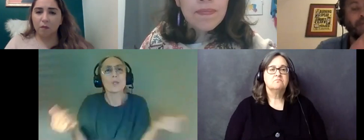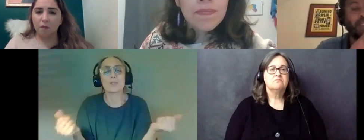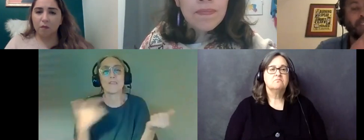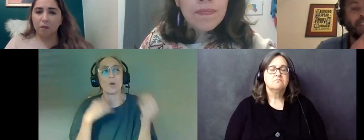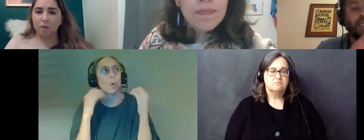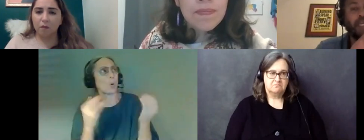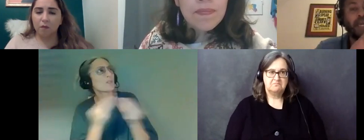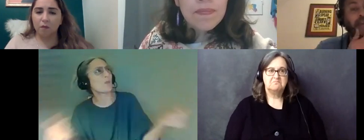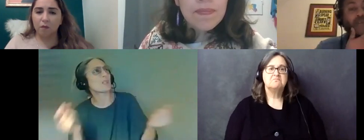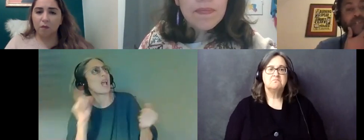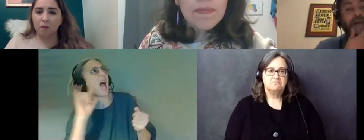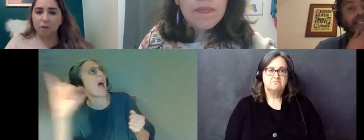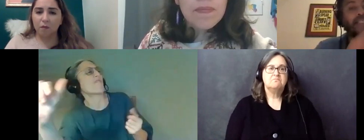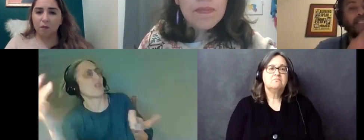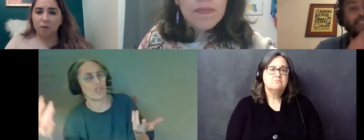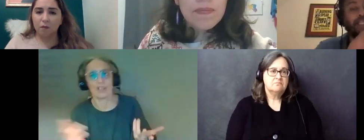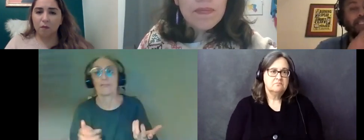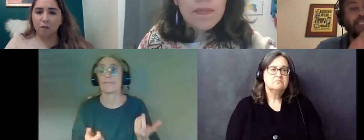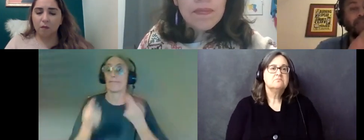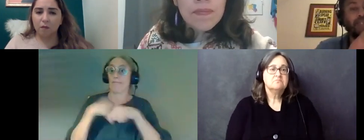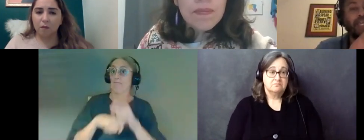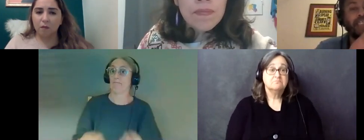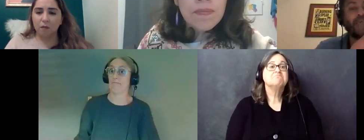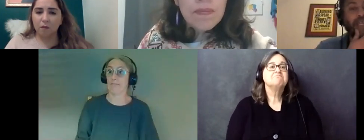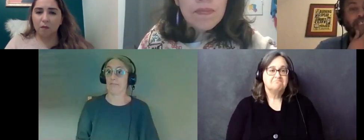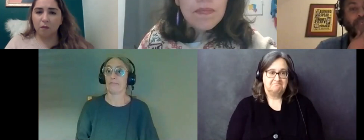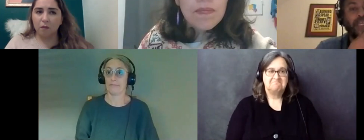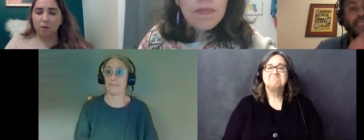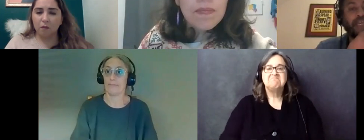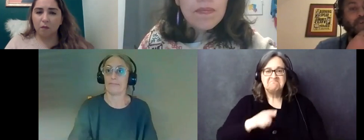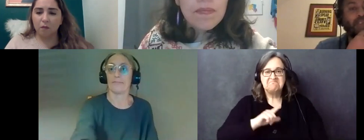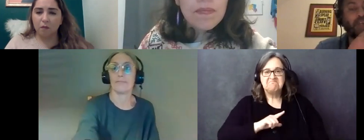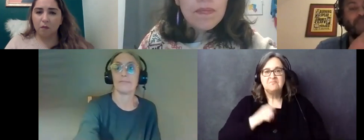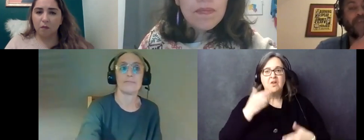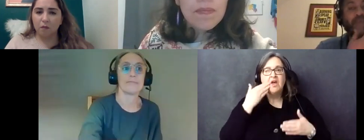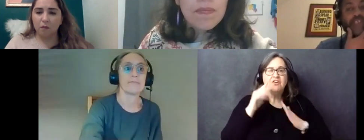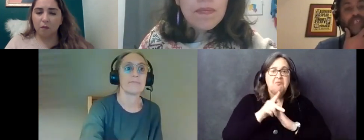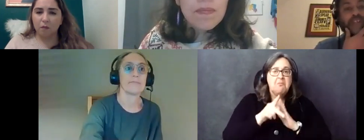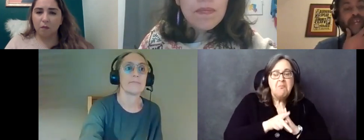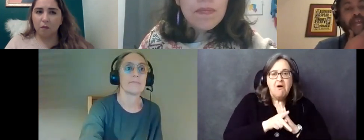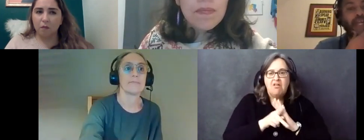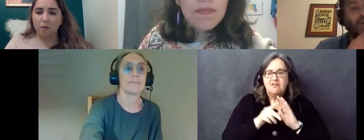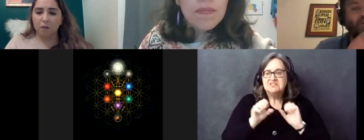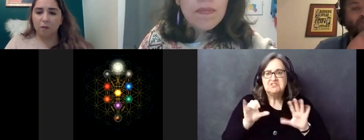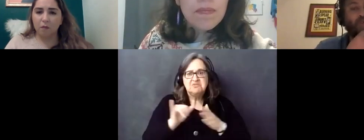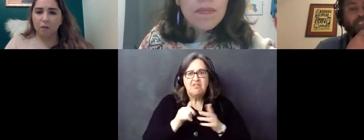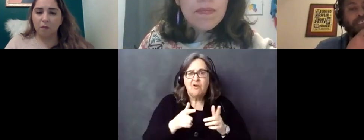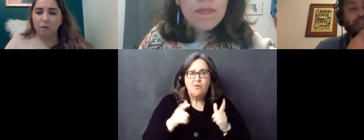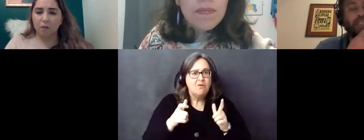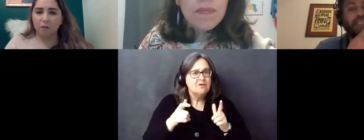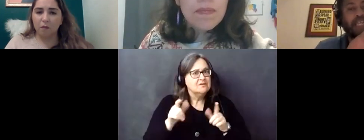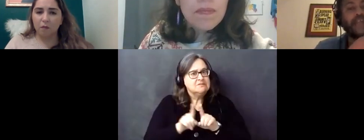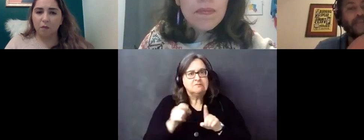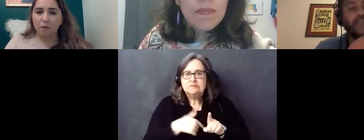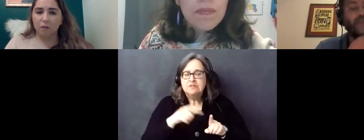in my opinion. Now, I don't know that policy and legislation can do that as quickly as we need. I think long-term for infrastructure and local food systems,